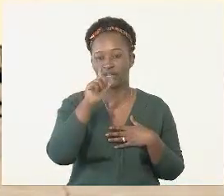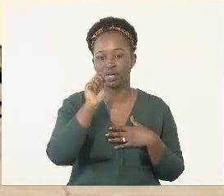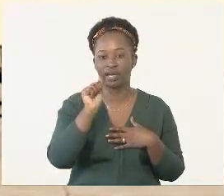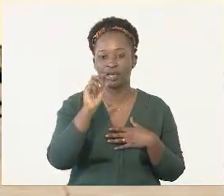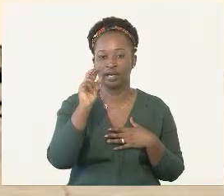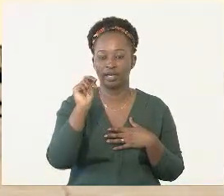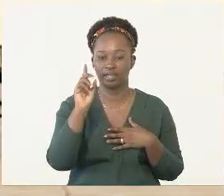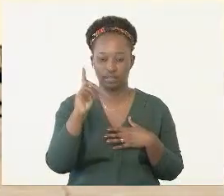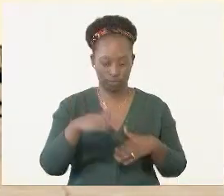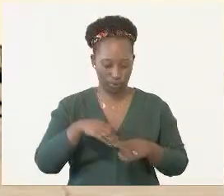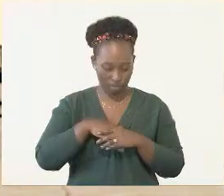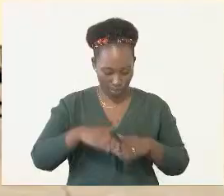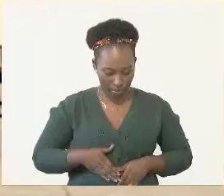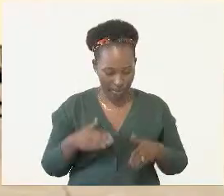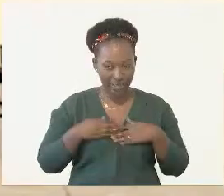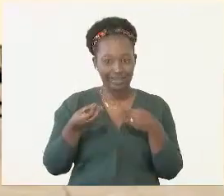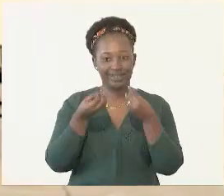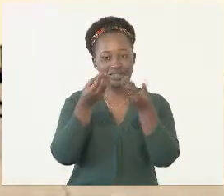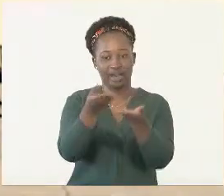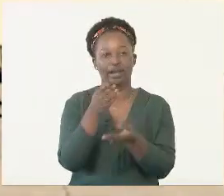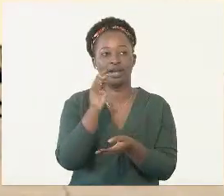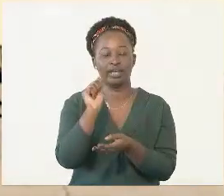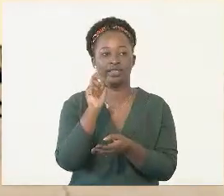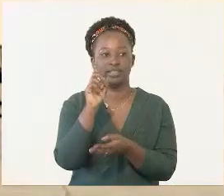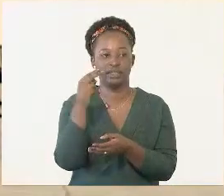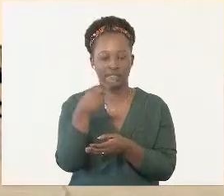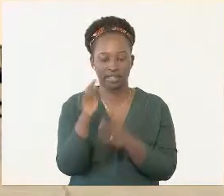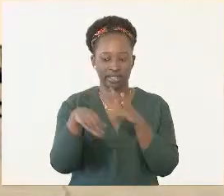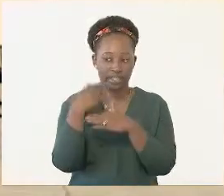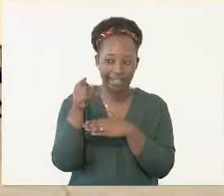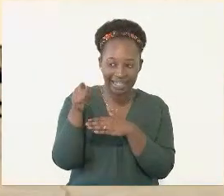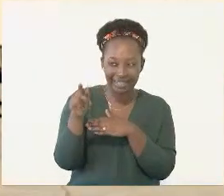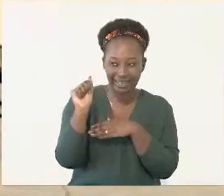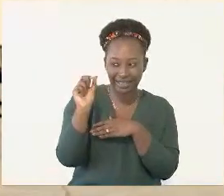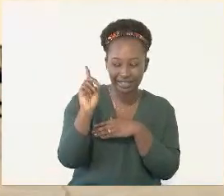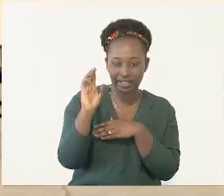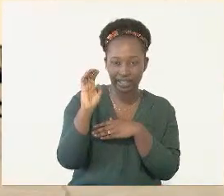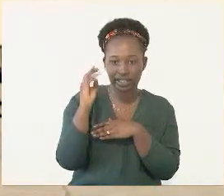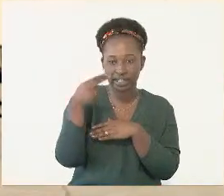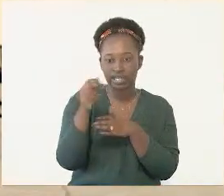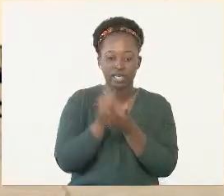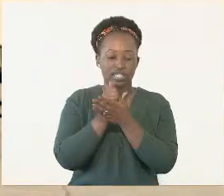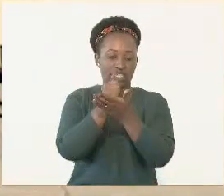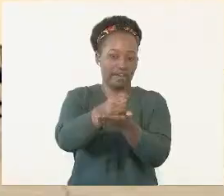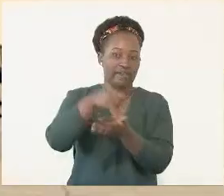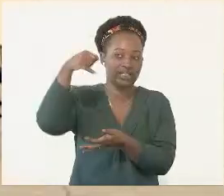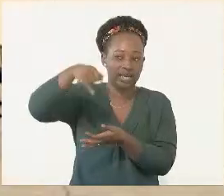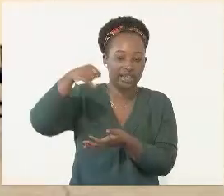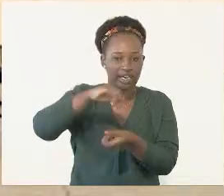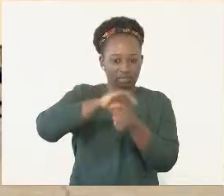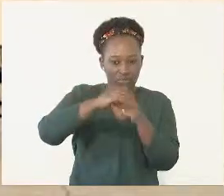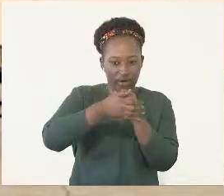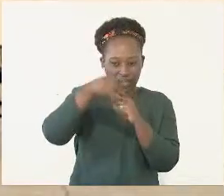ADH. And once less ADH is produced, you are going to produce a urine which is watery, more water potential, all